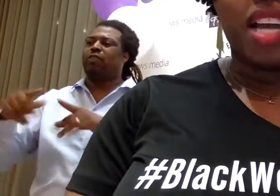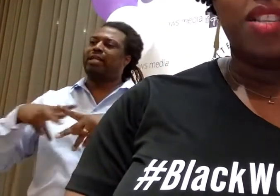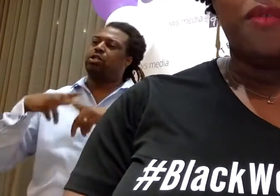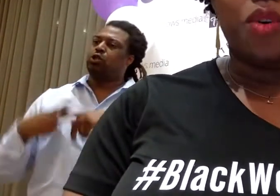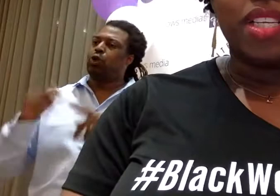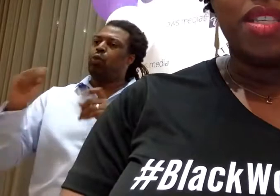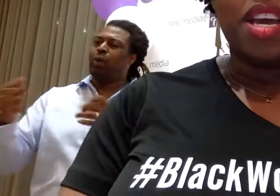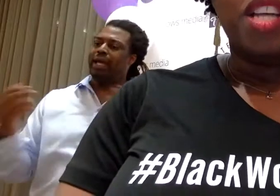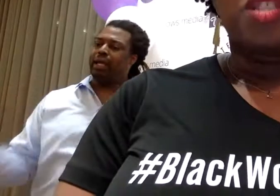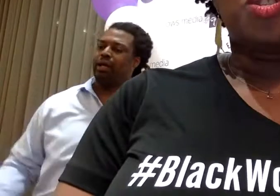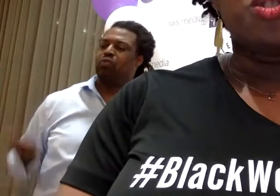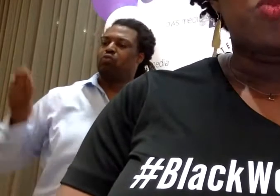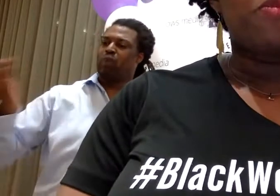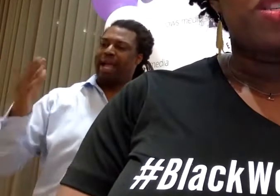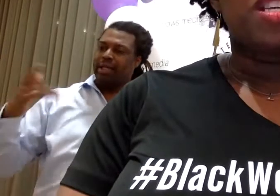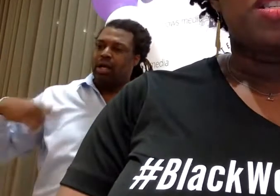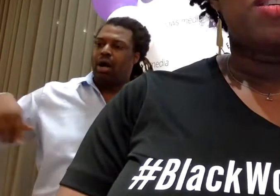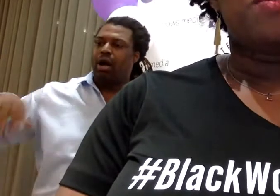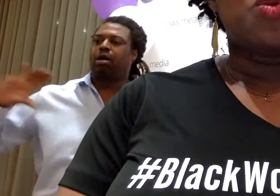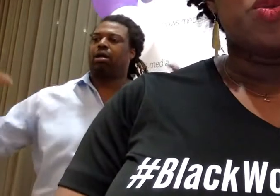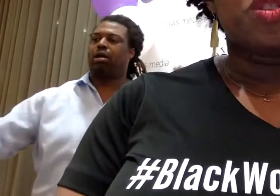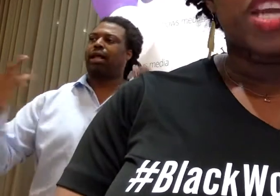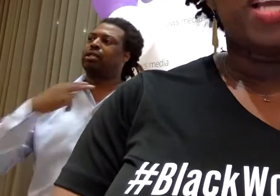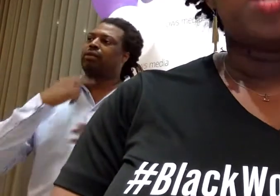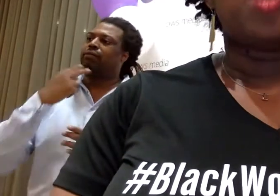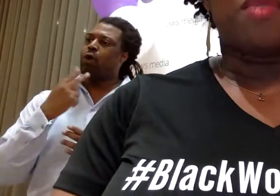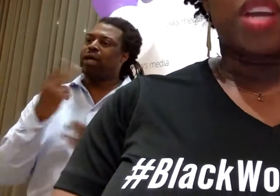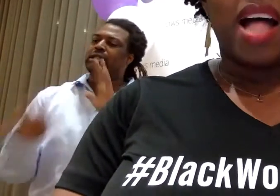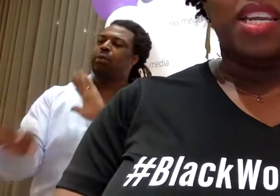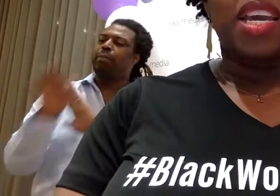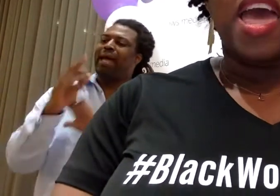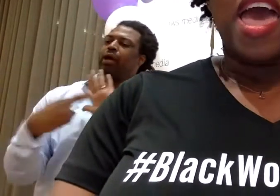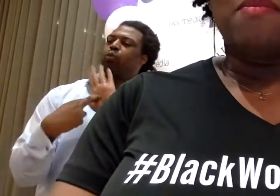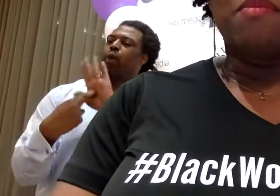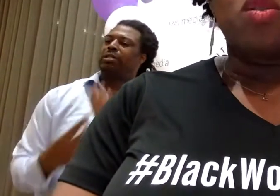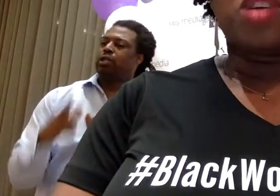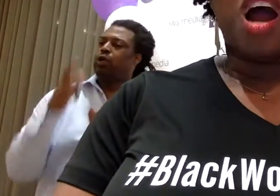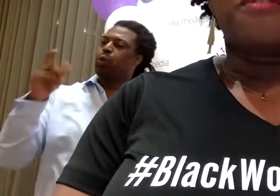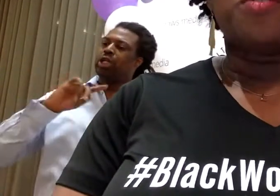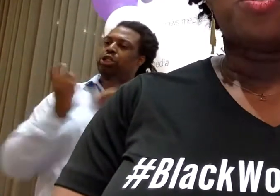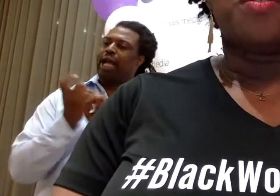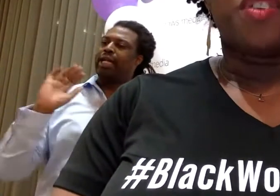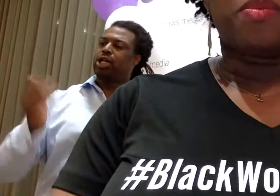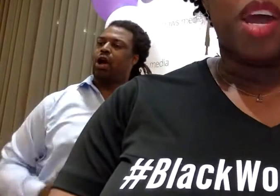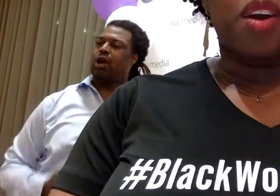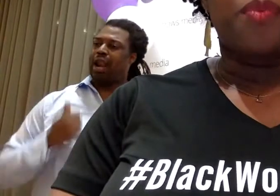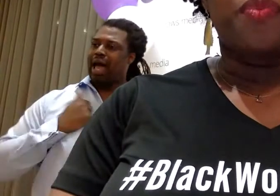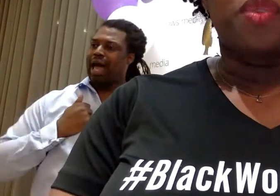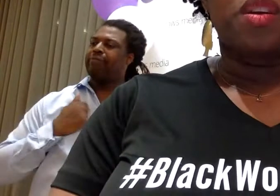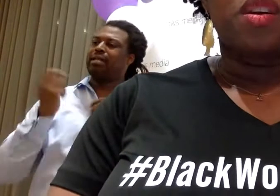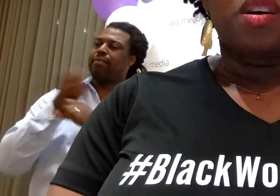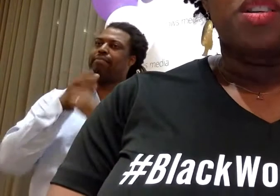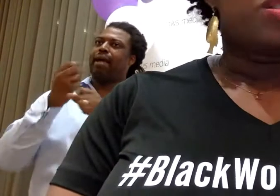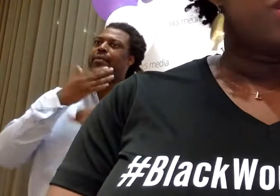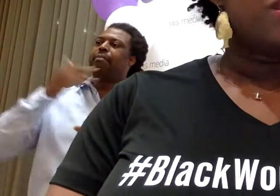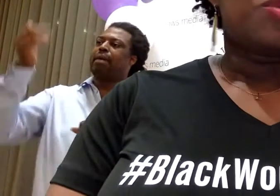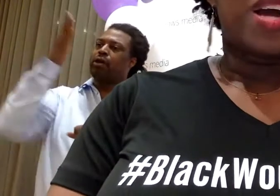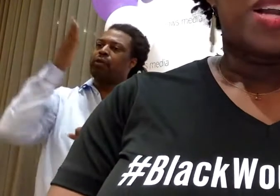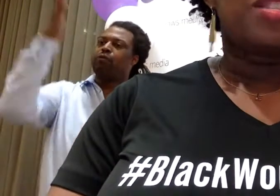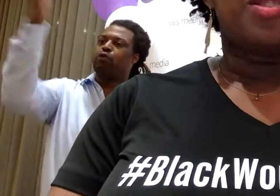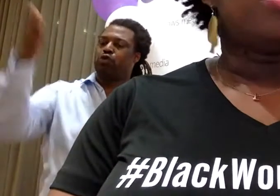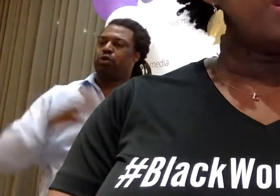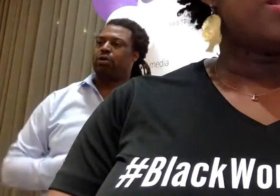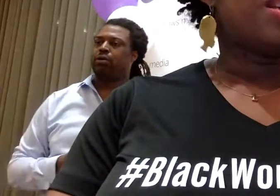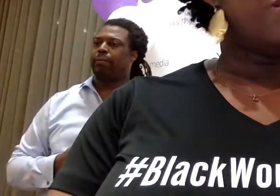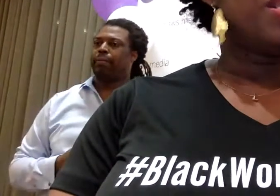our collective voice, to choose representatives who will change our reality and mold our future for the better. So sisters,